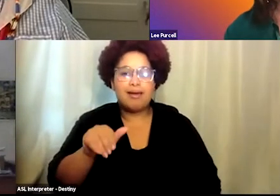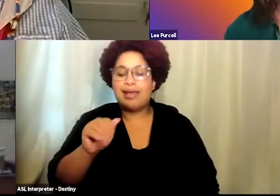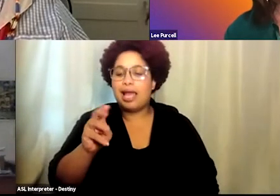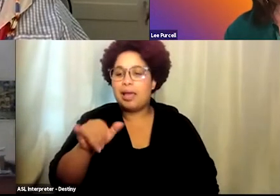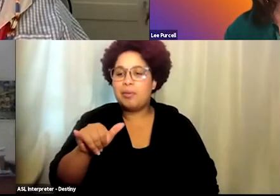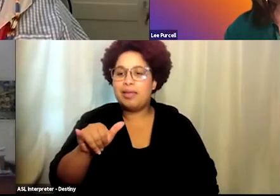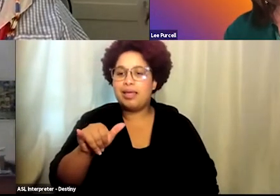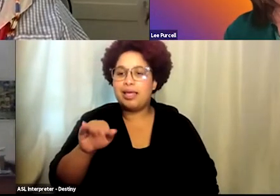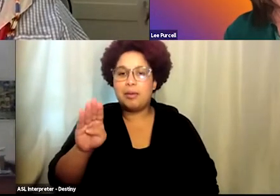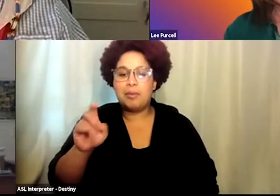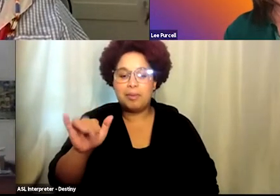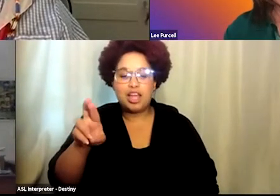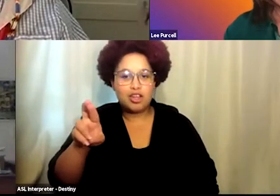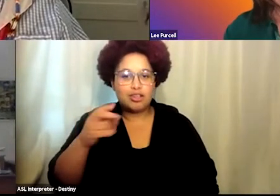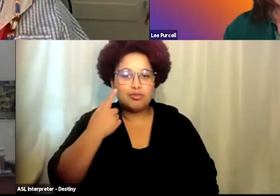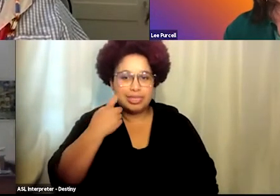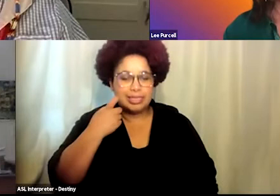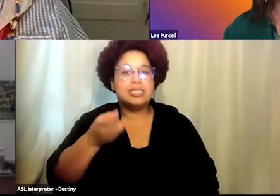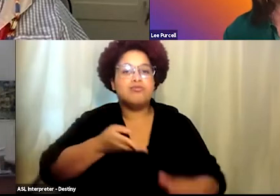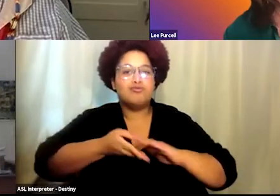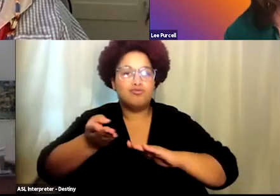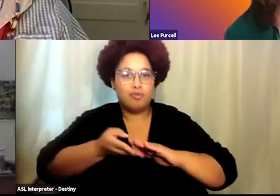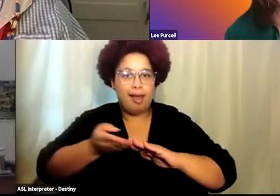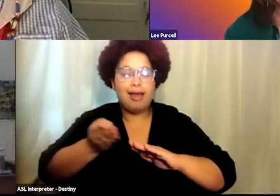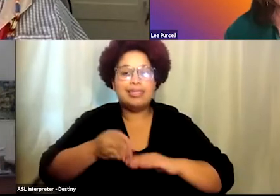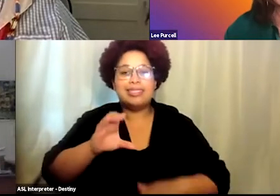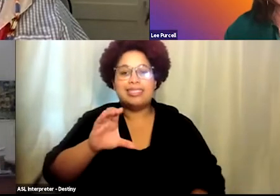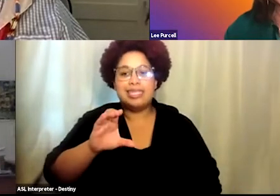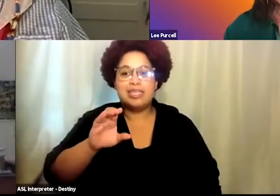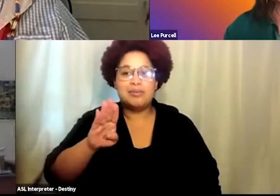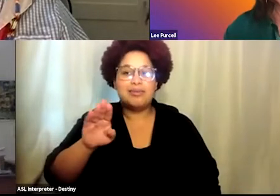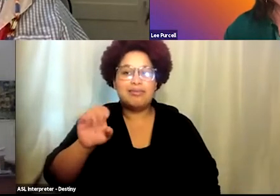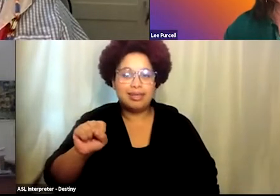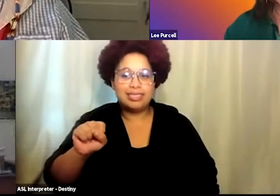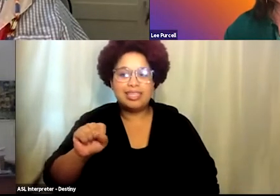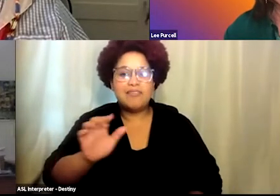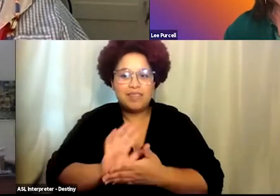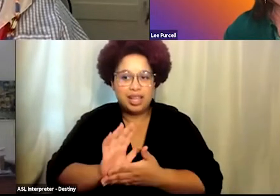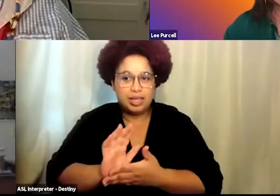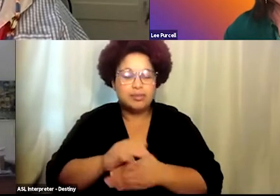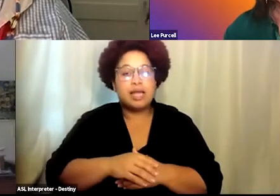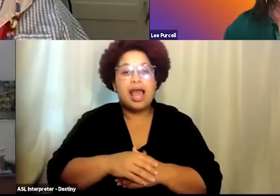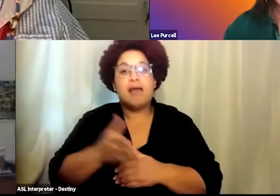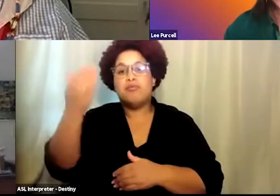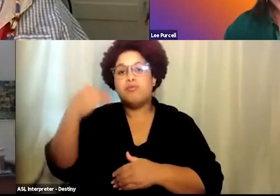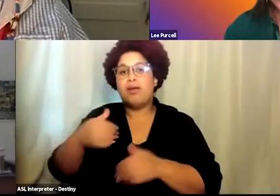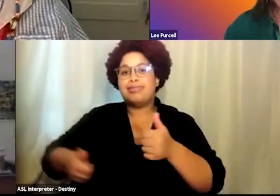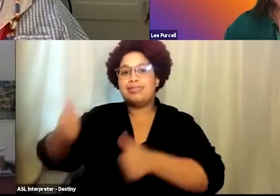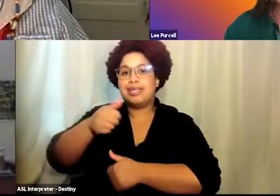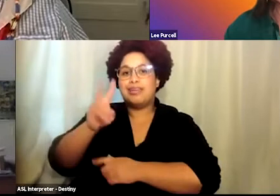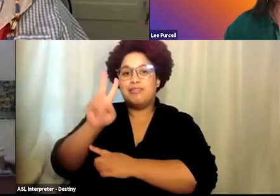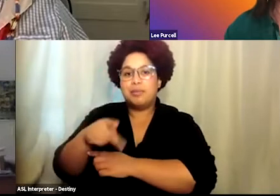who previously ran CBS Films and was the executive vice president of production at Sony. She